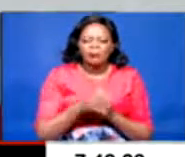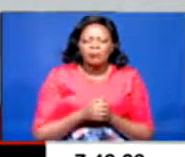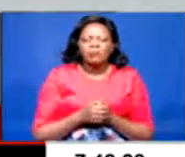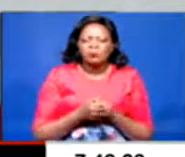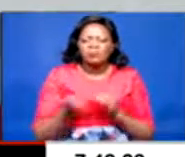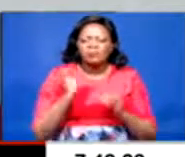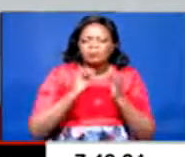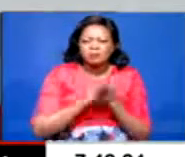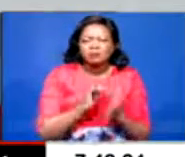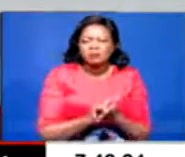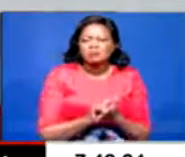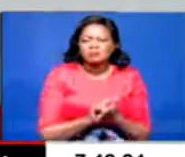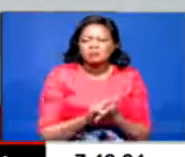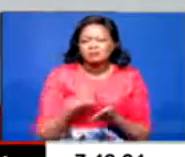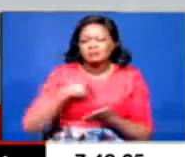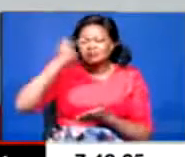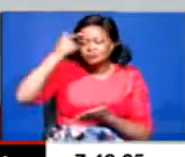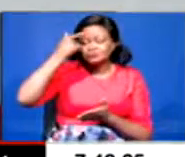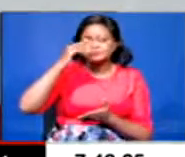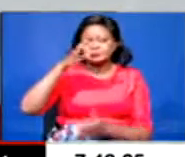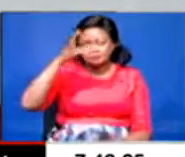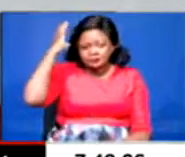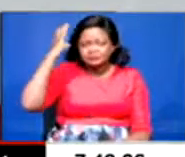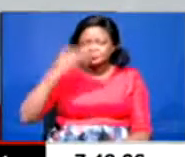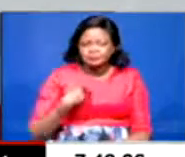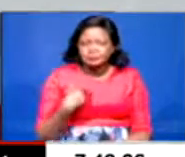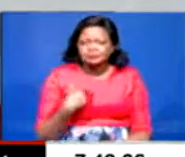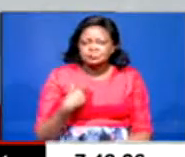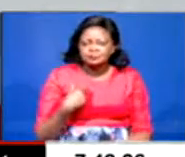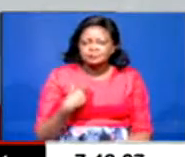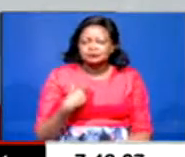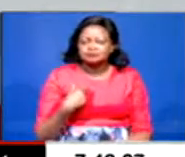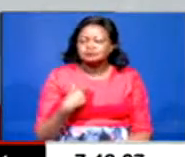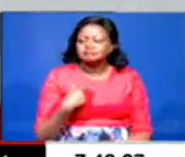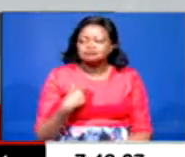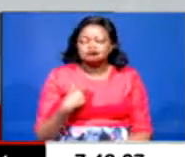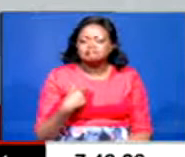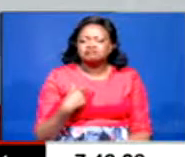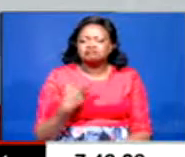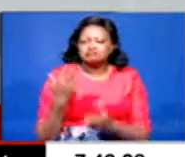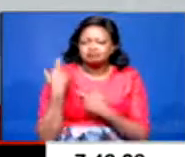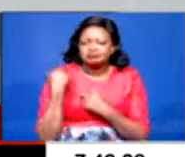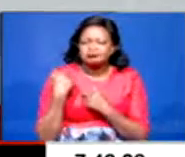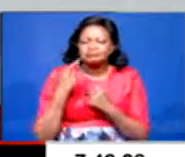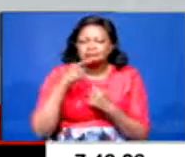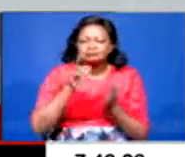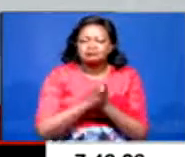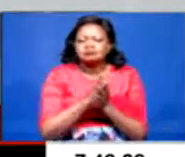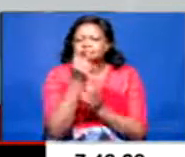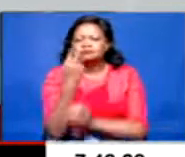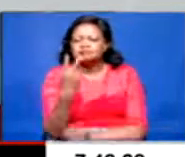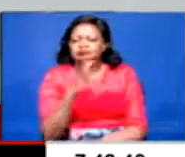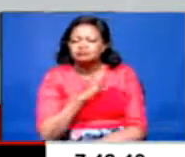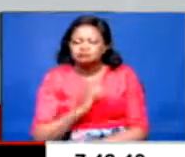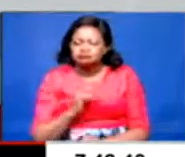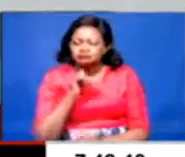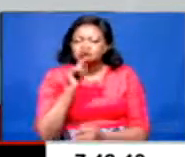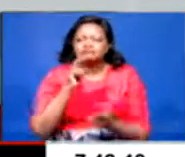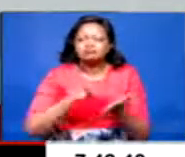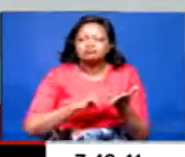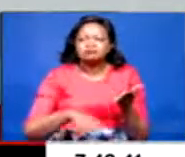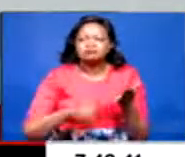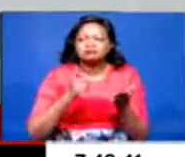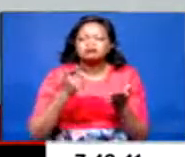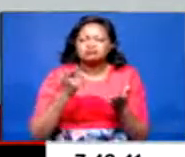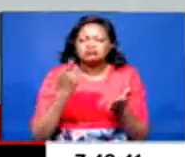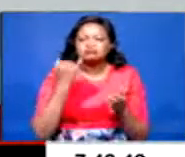elections that I think Chebukati has a point to prove. For him and his other two commissioners who did not resign, this is their